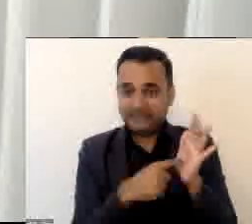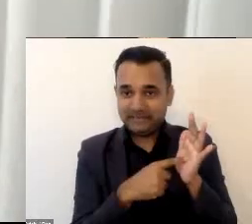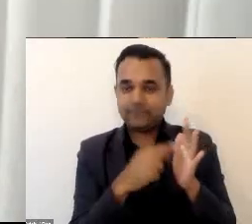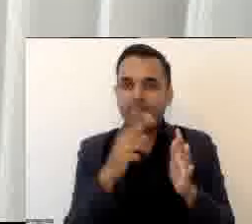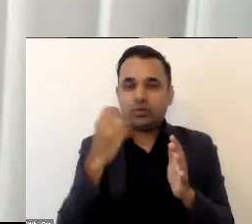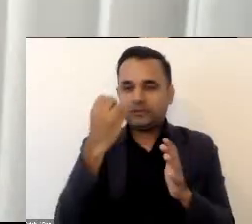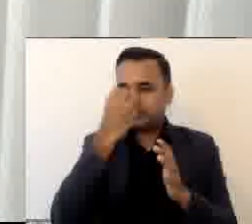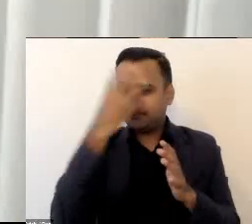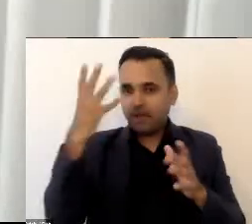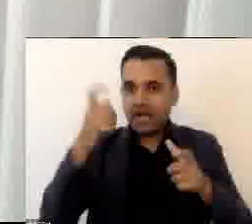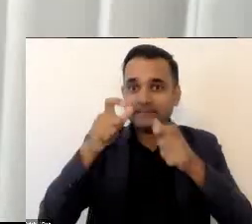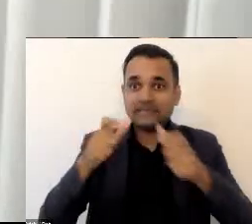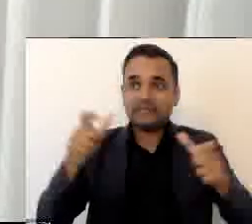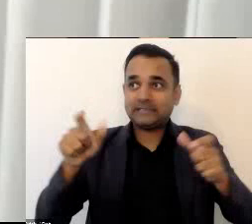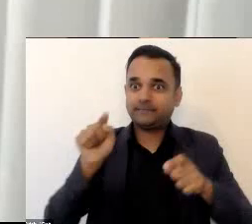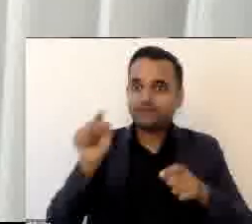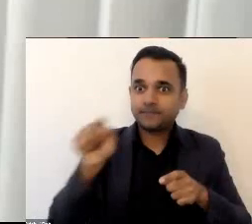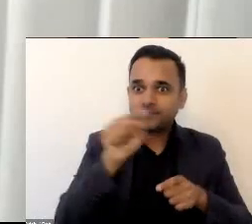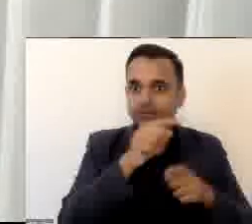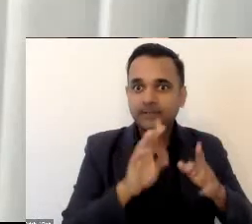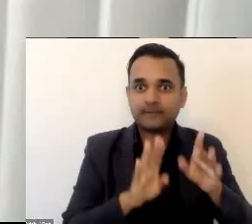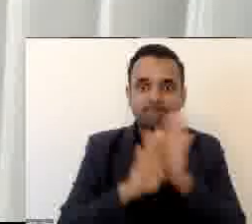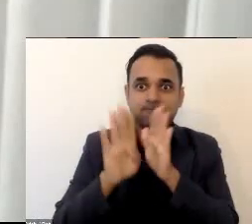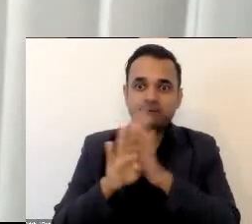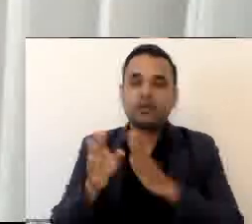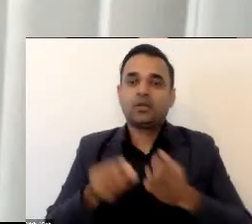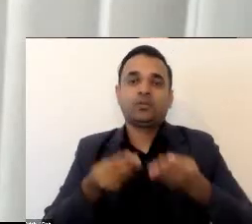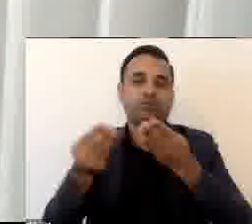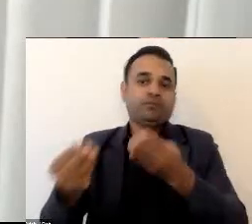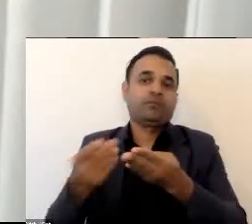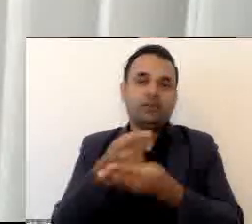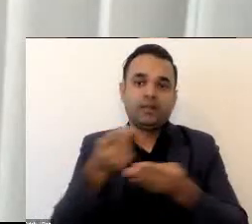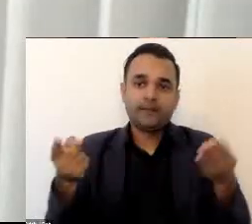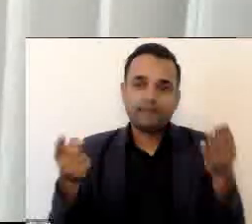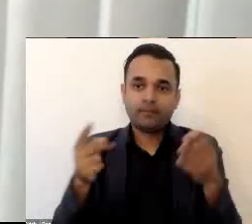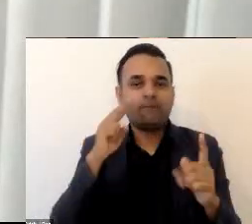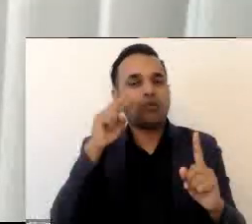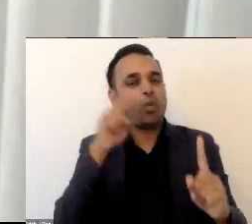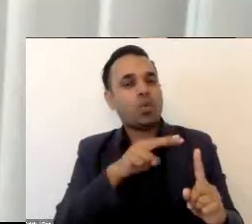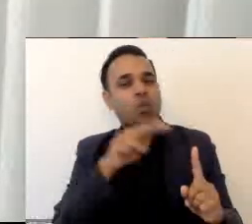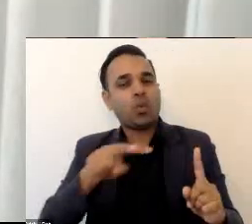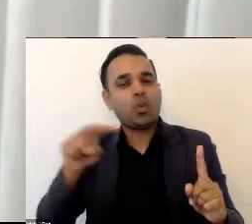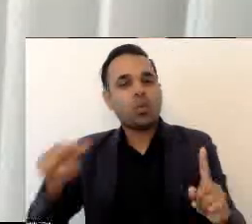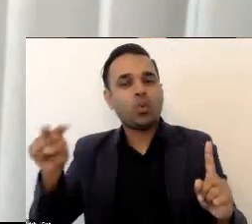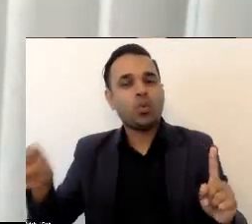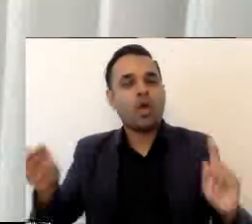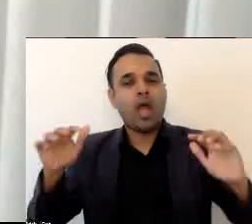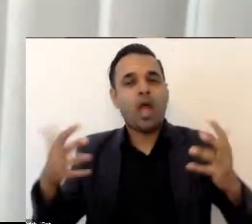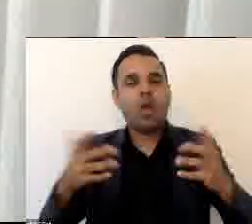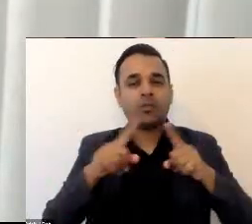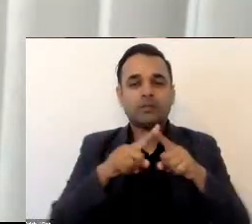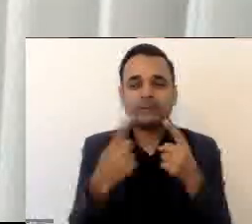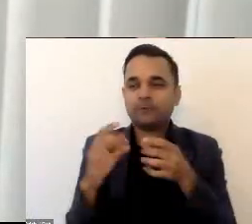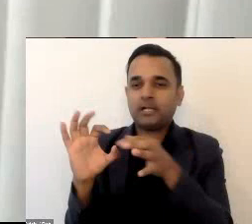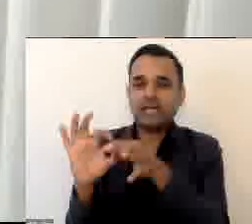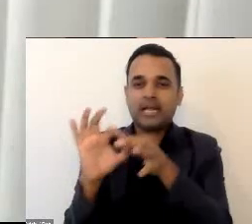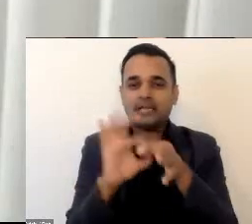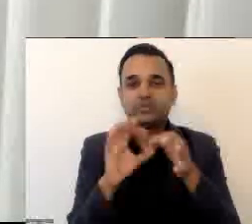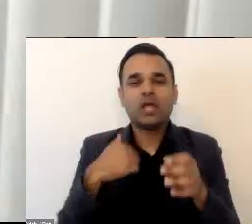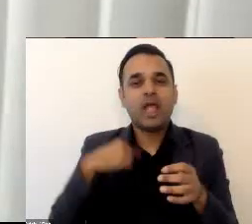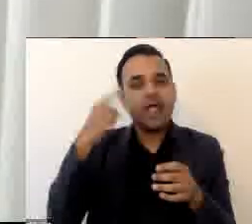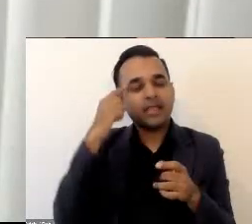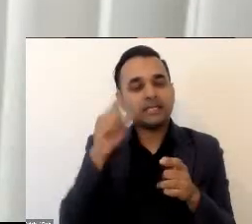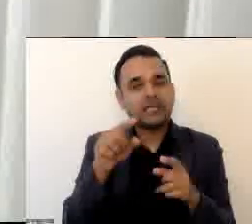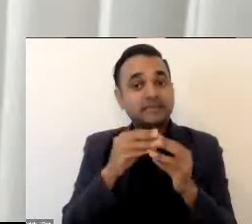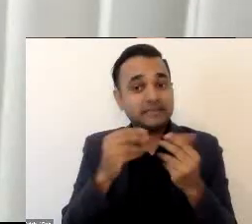this toolkit, but then also at the forums next year. I think the other, you know, the other key aspect